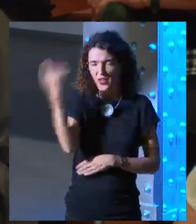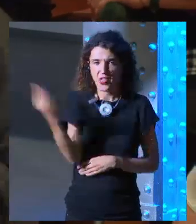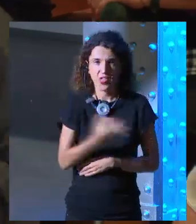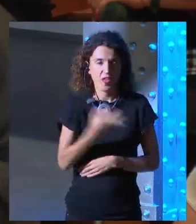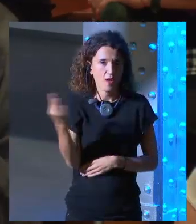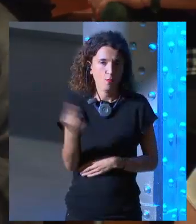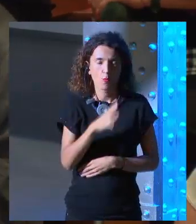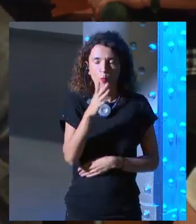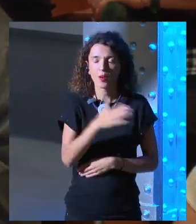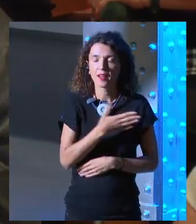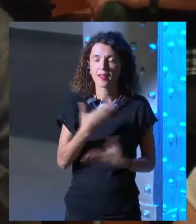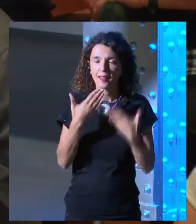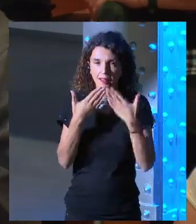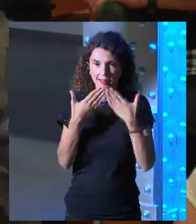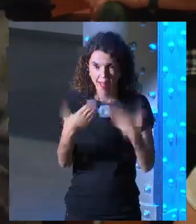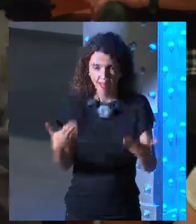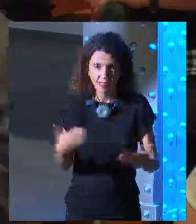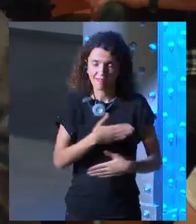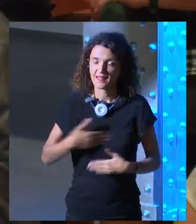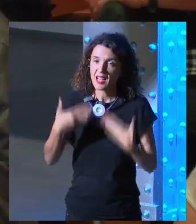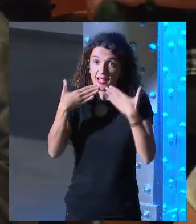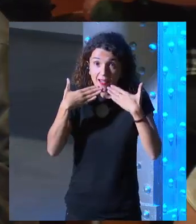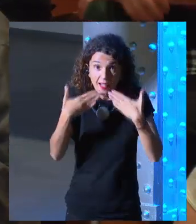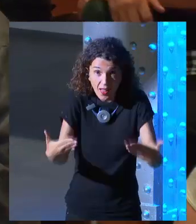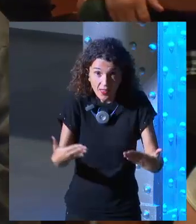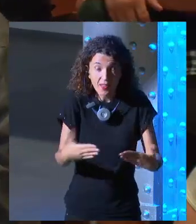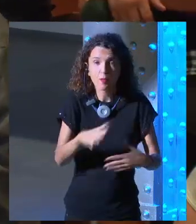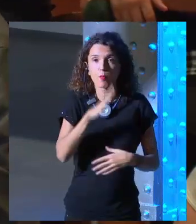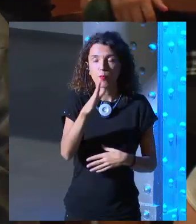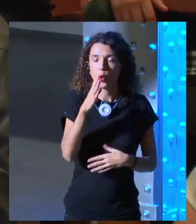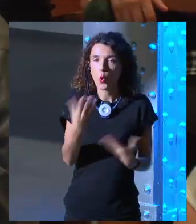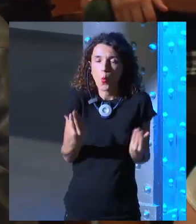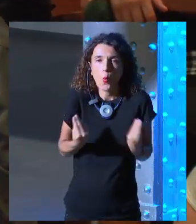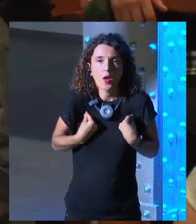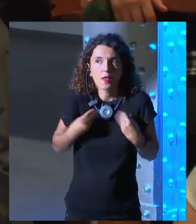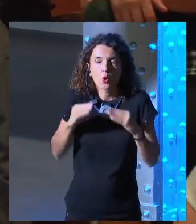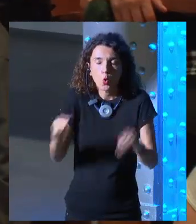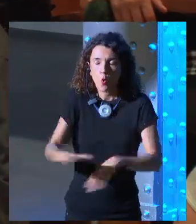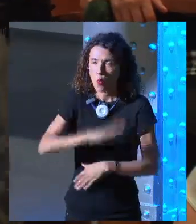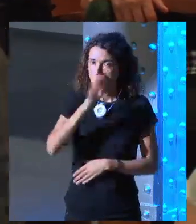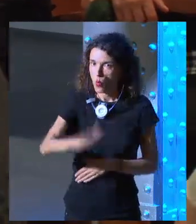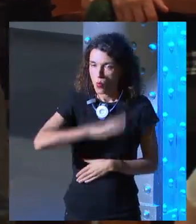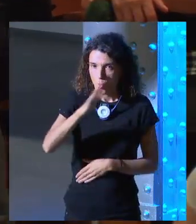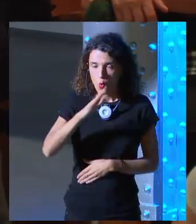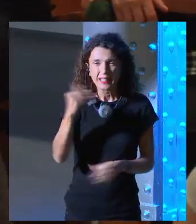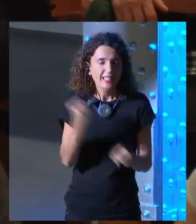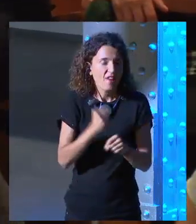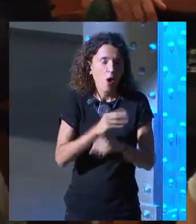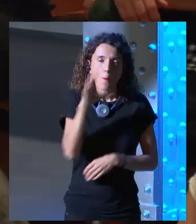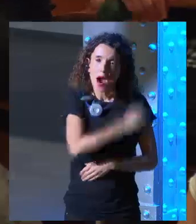you. Thank you, Jeanette, for a wonderful, wonderful life, yes, and work. Thank you very